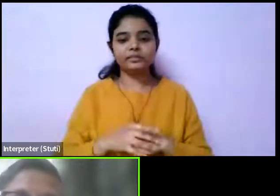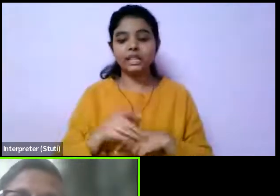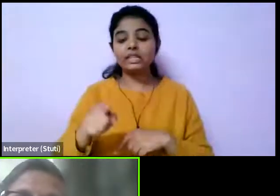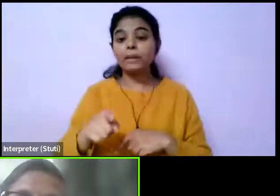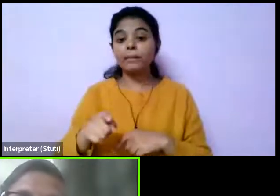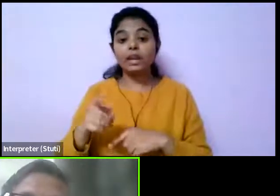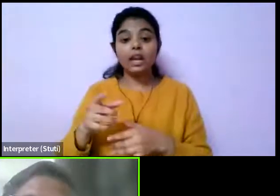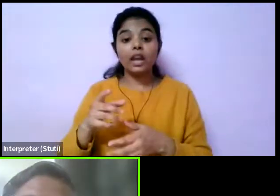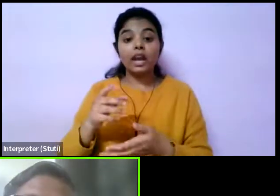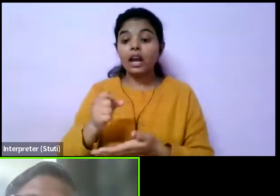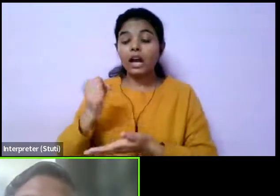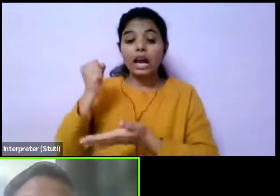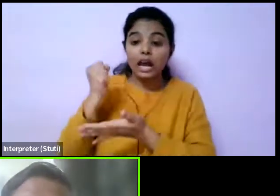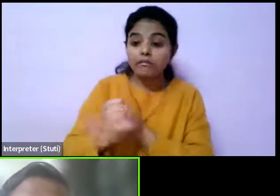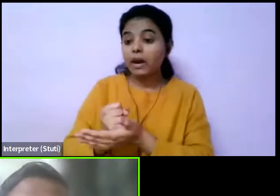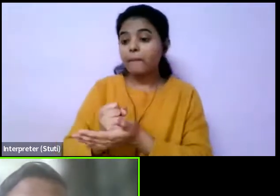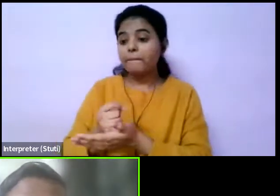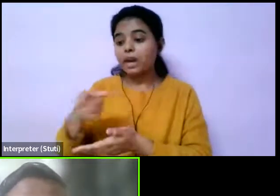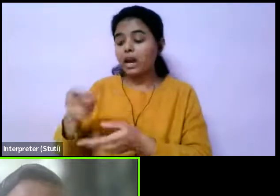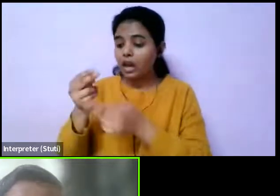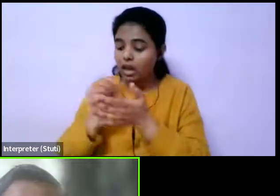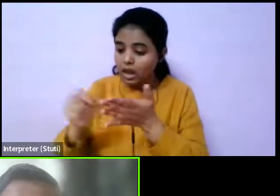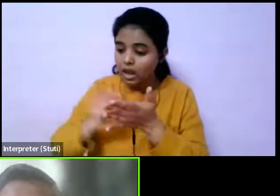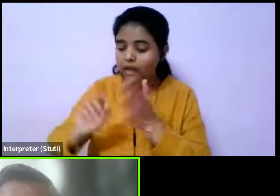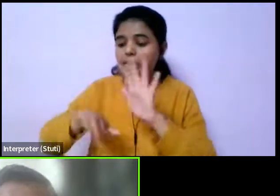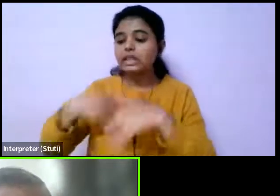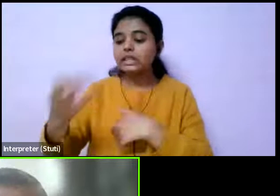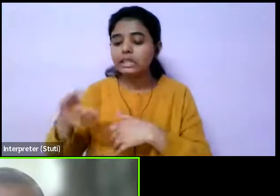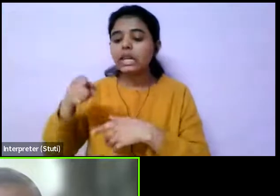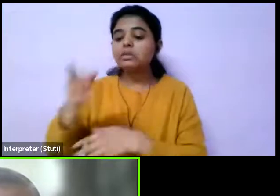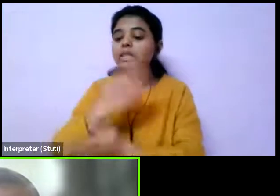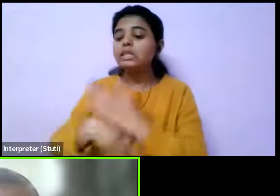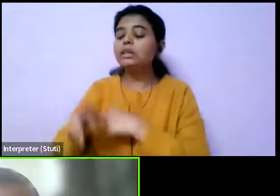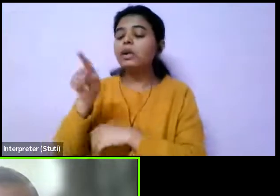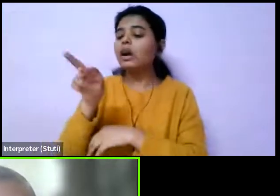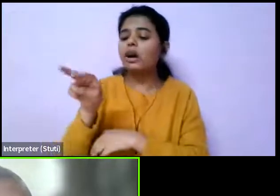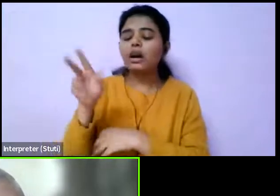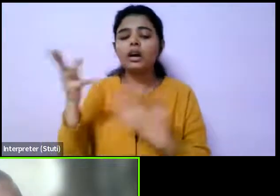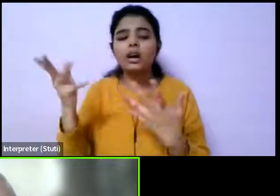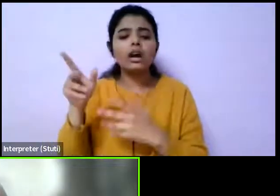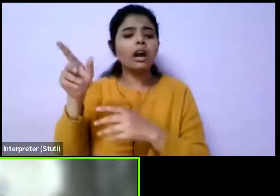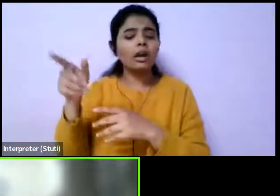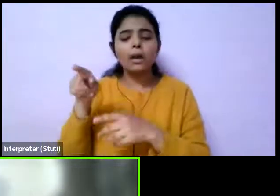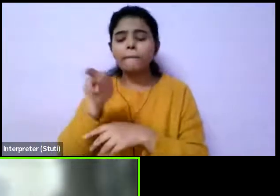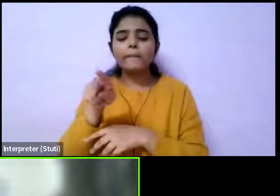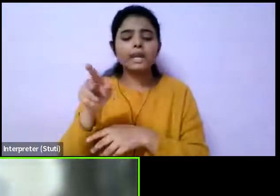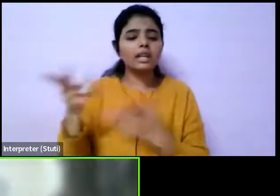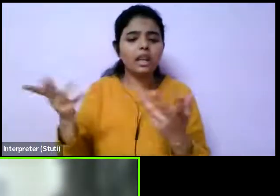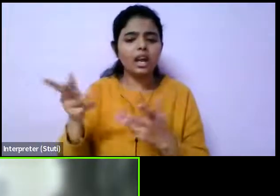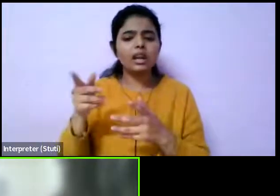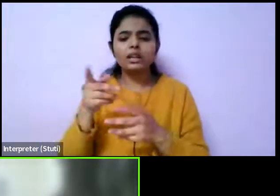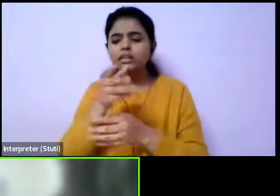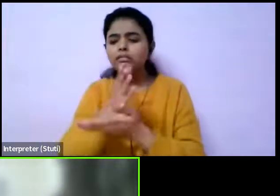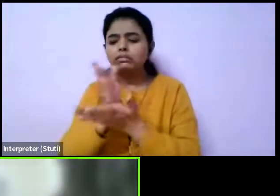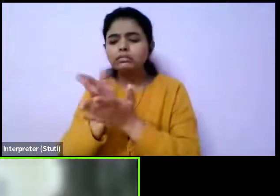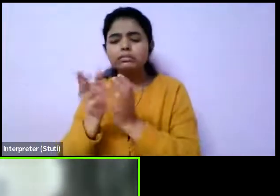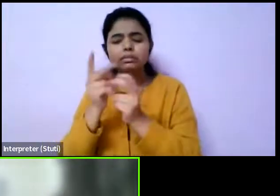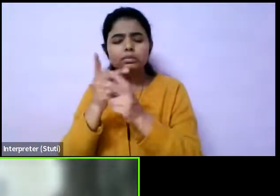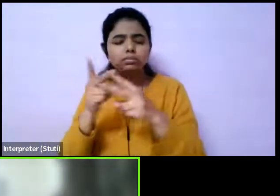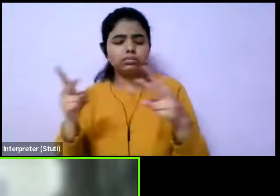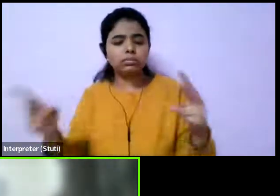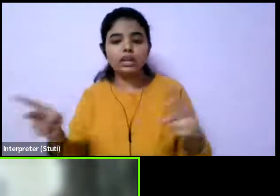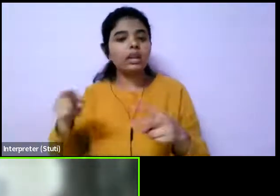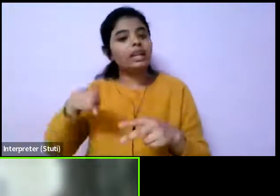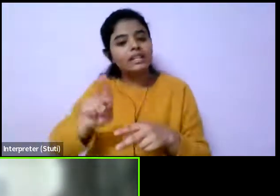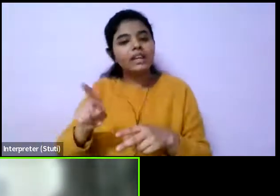conforming to a script and then trying to subvert it, what disability performance art does it that it acts out the story by